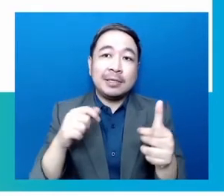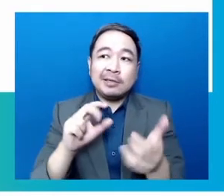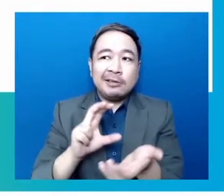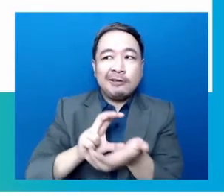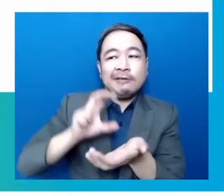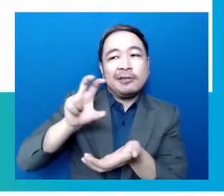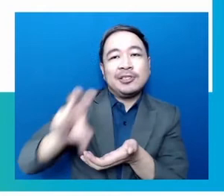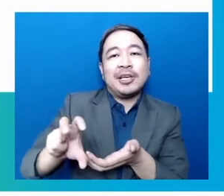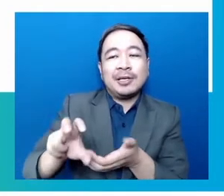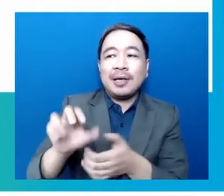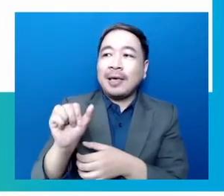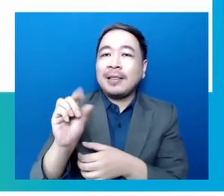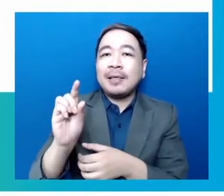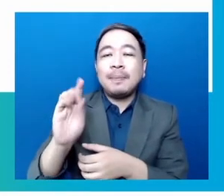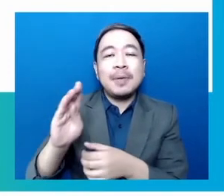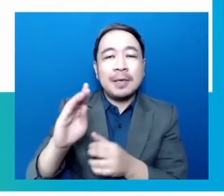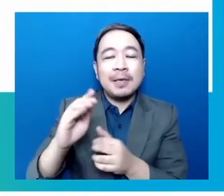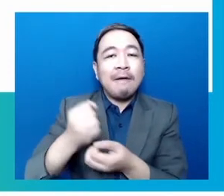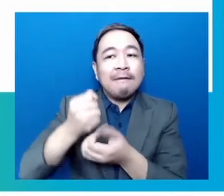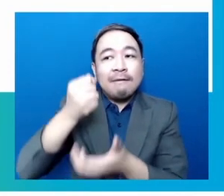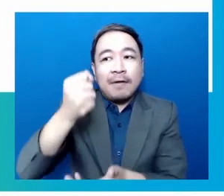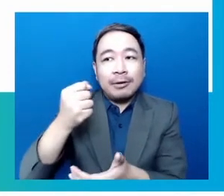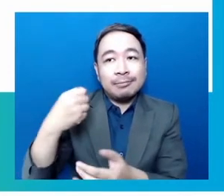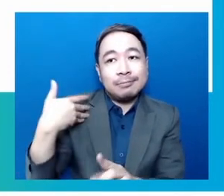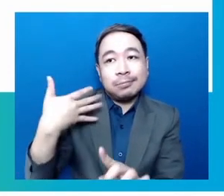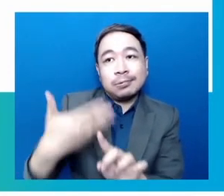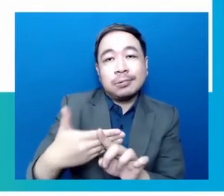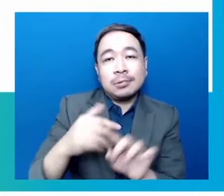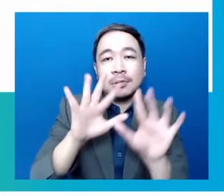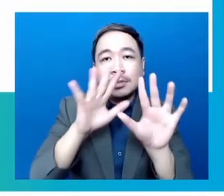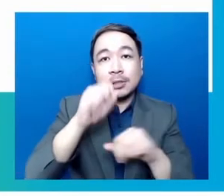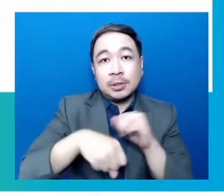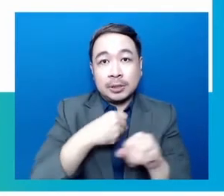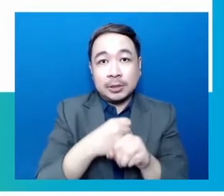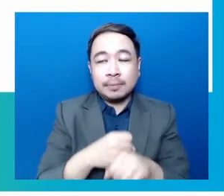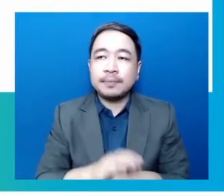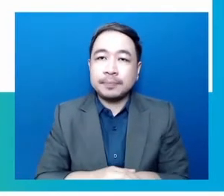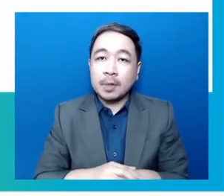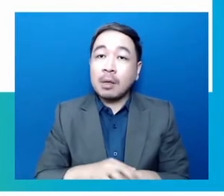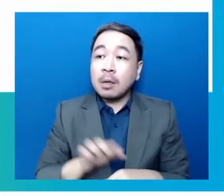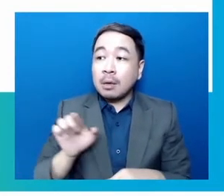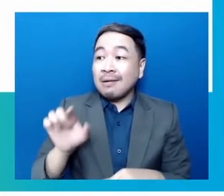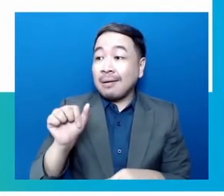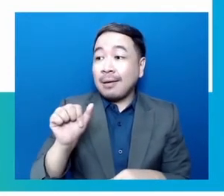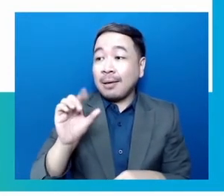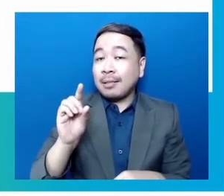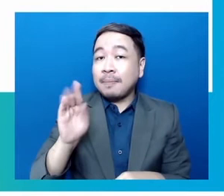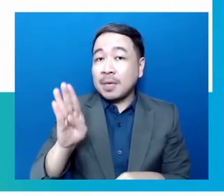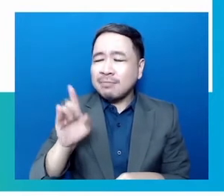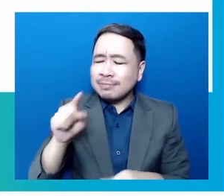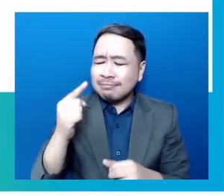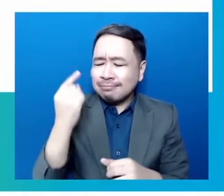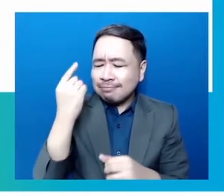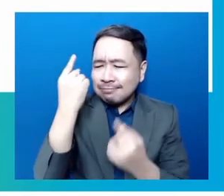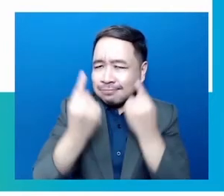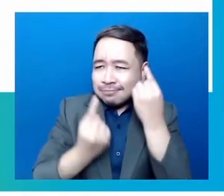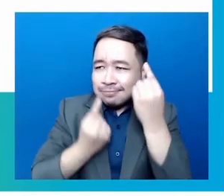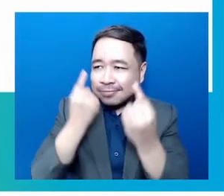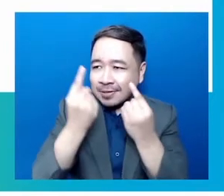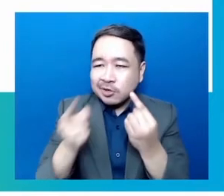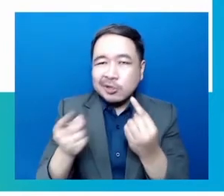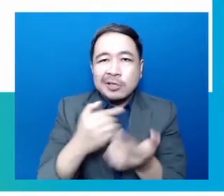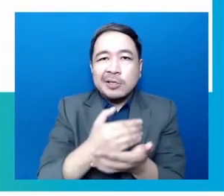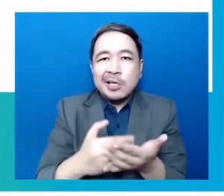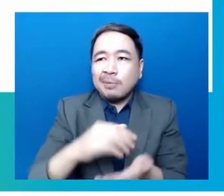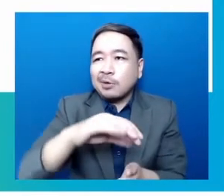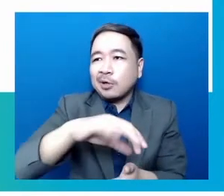ADB-funded projects in the past decade. The bank also has to consider that there are countries that may not have a fossil gas phase-out plan